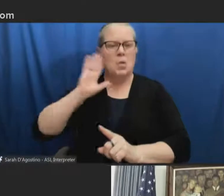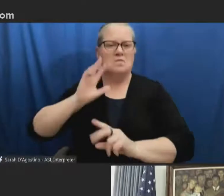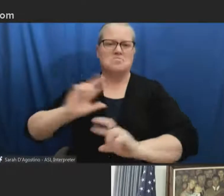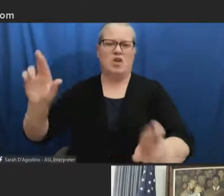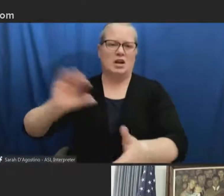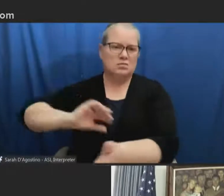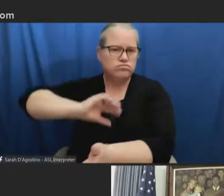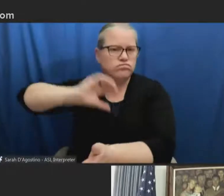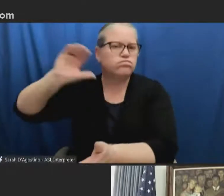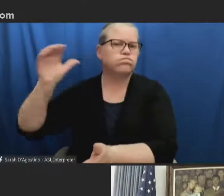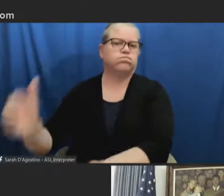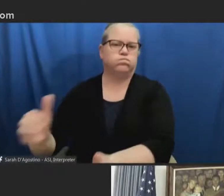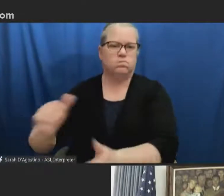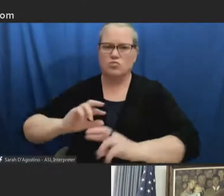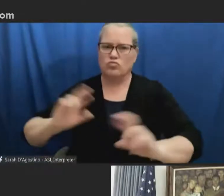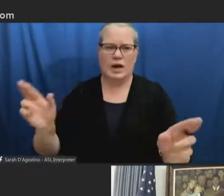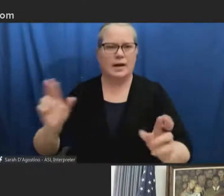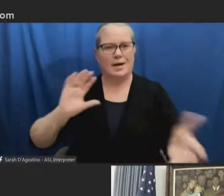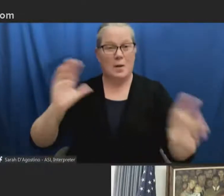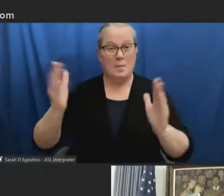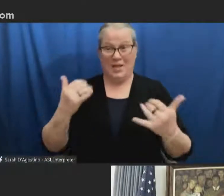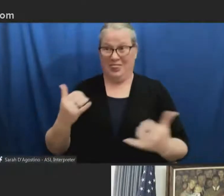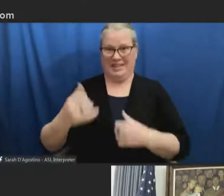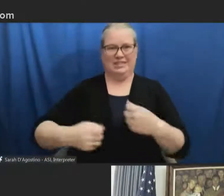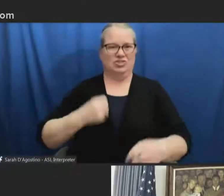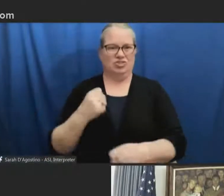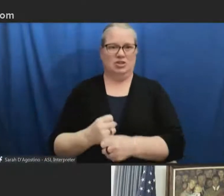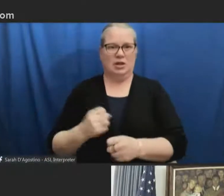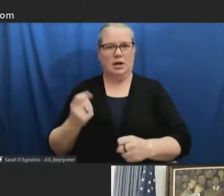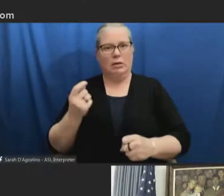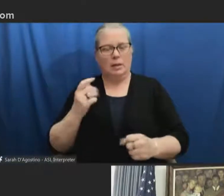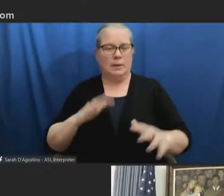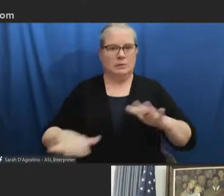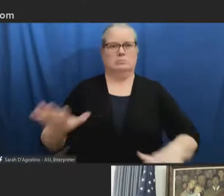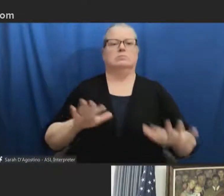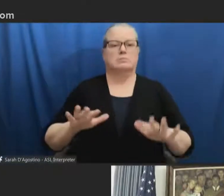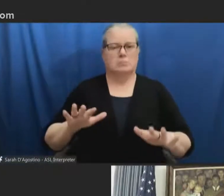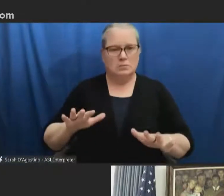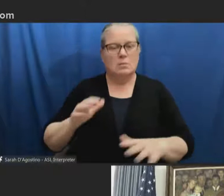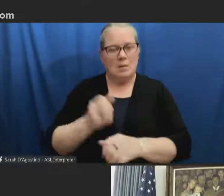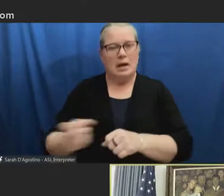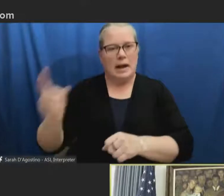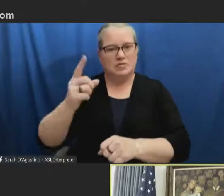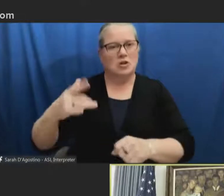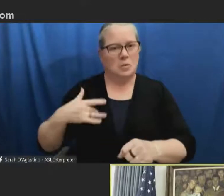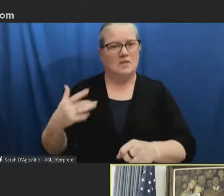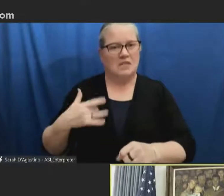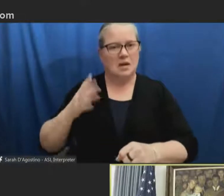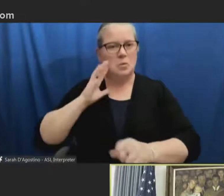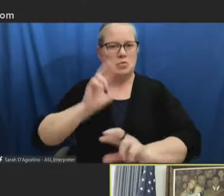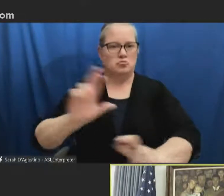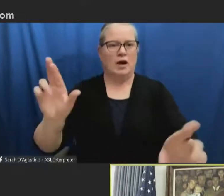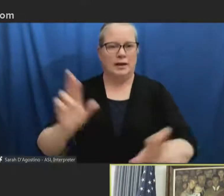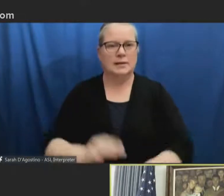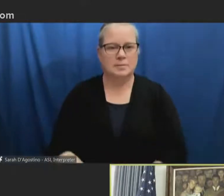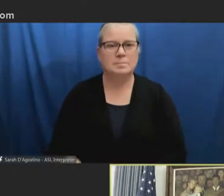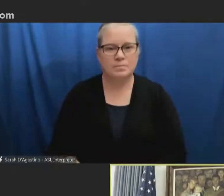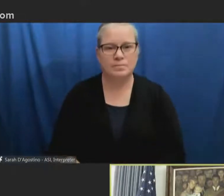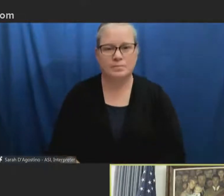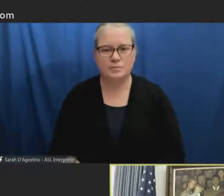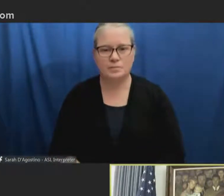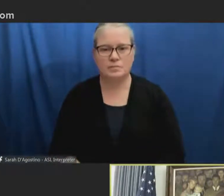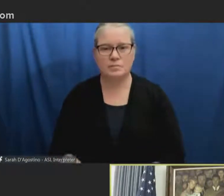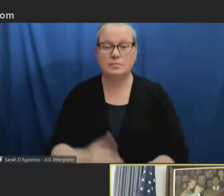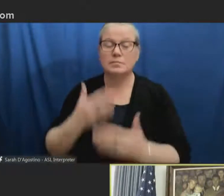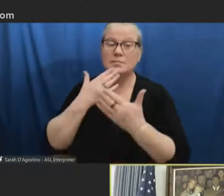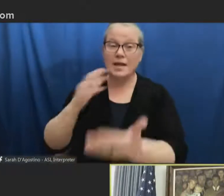winter, barring some unexpected new variant coming, which we don't see right now. Hey, thank you, Scott. And remember, Josh, Manisha,